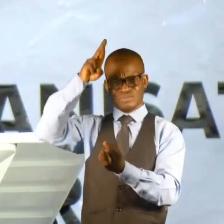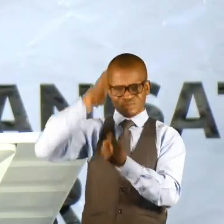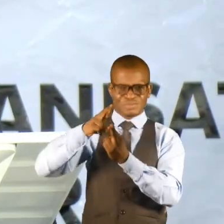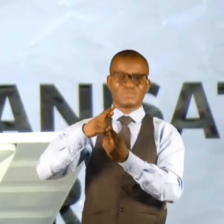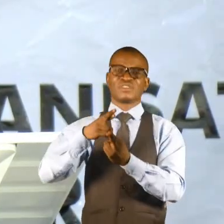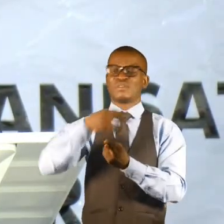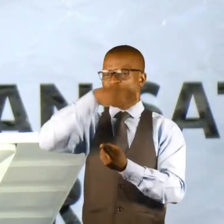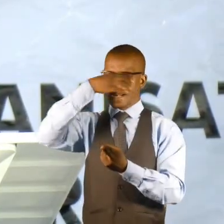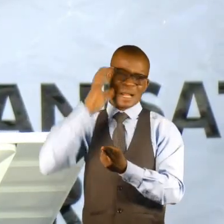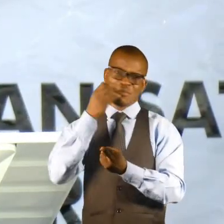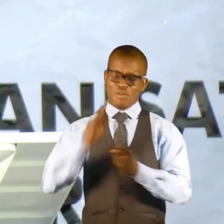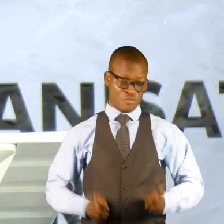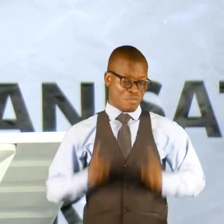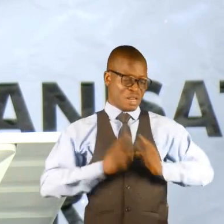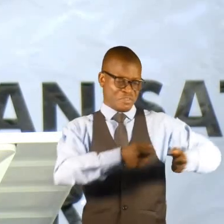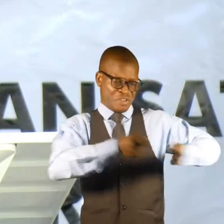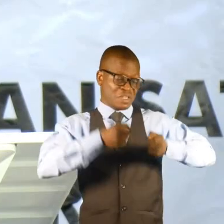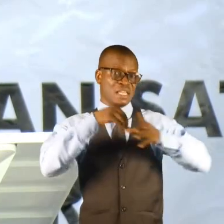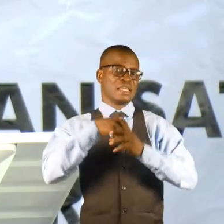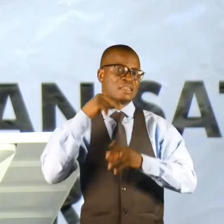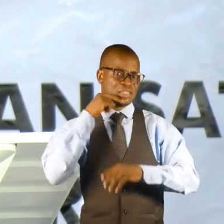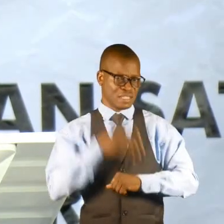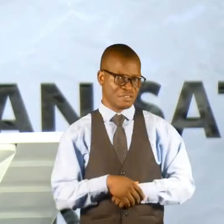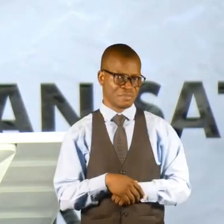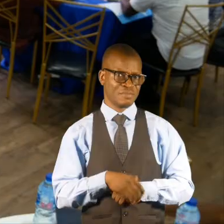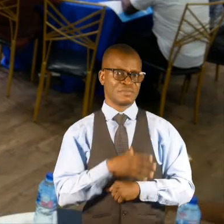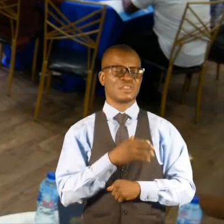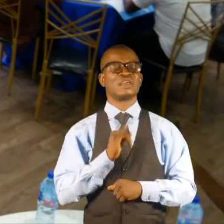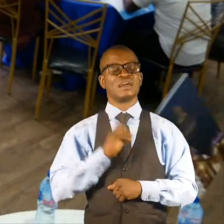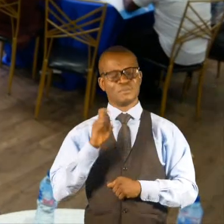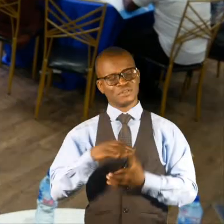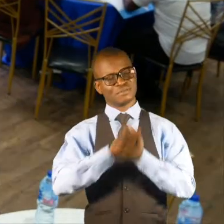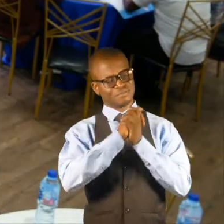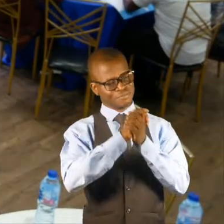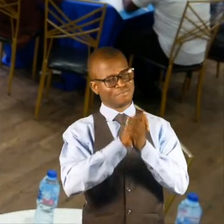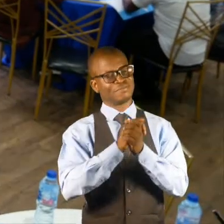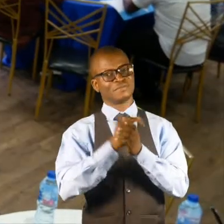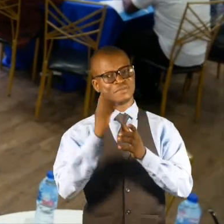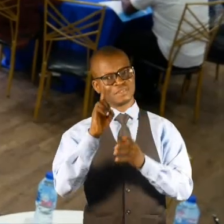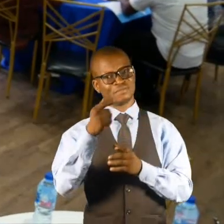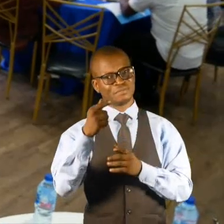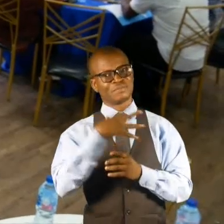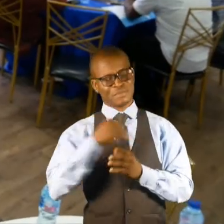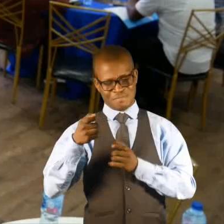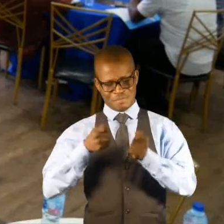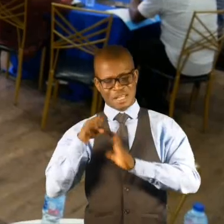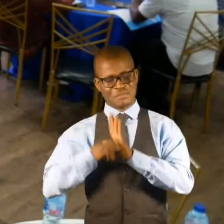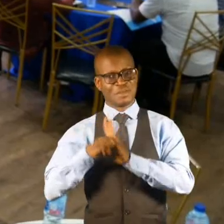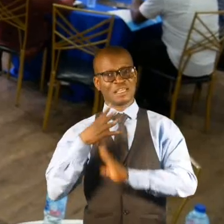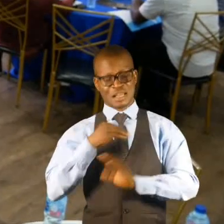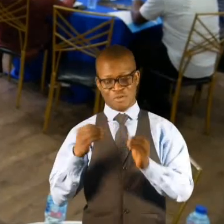of mitigating the heinous crime of human trafficking in Nigeria. I must commend the DG and